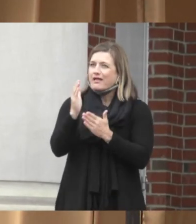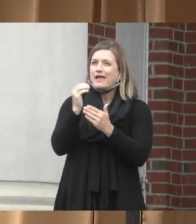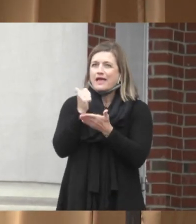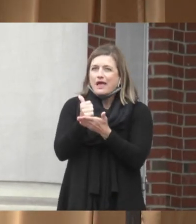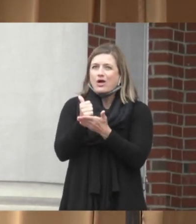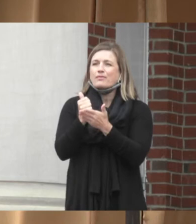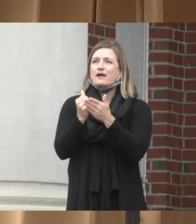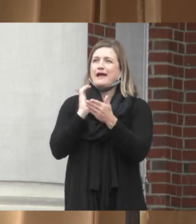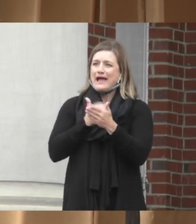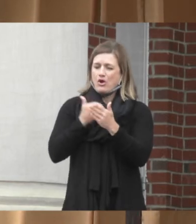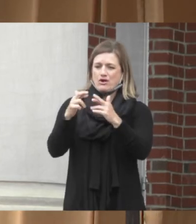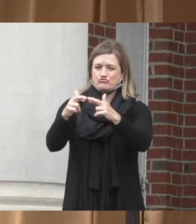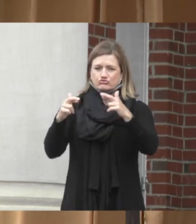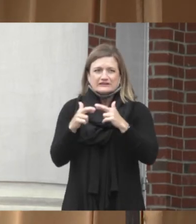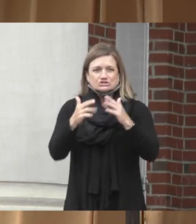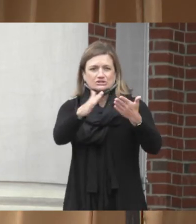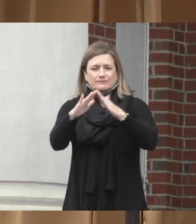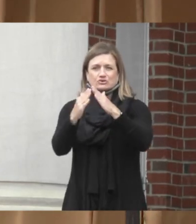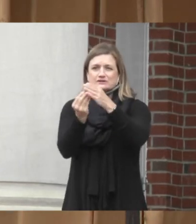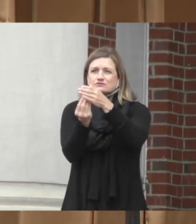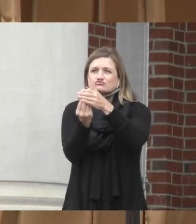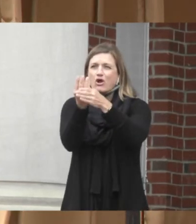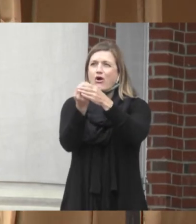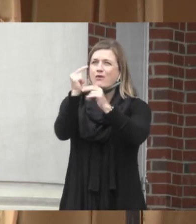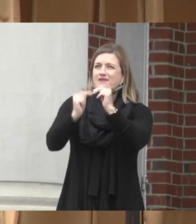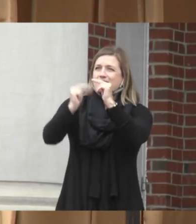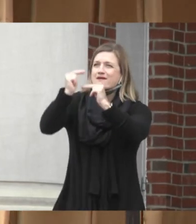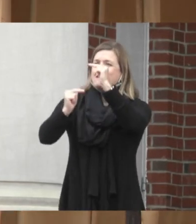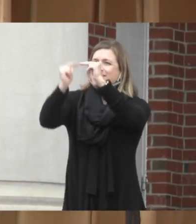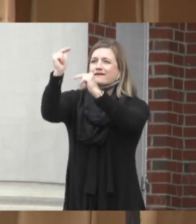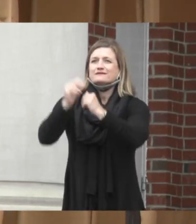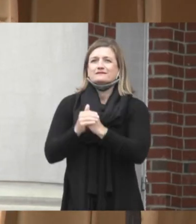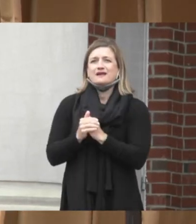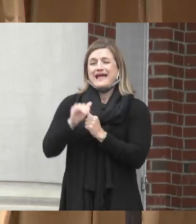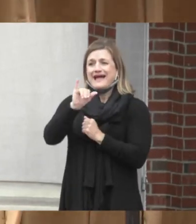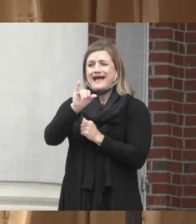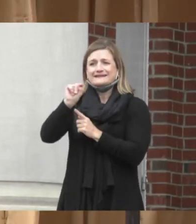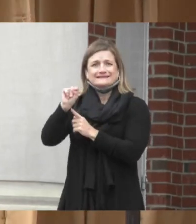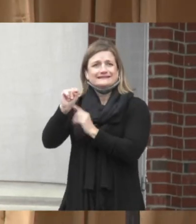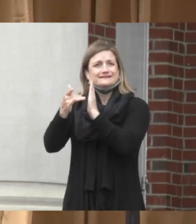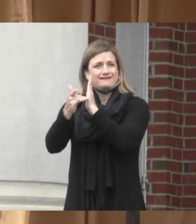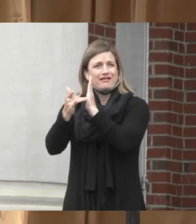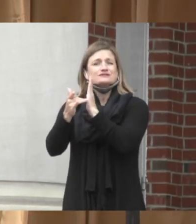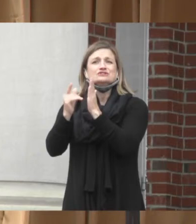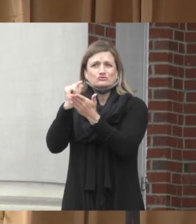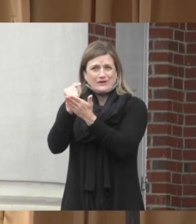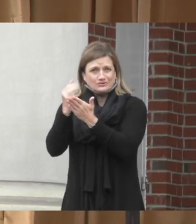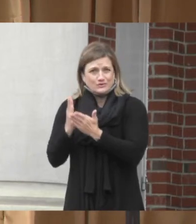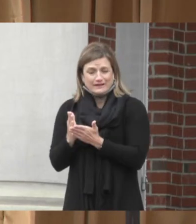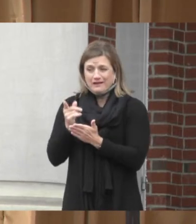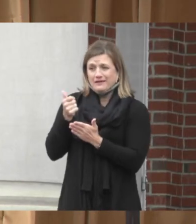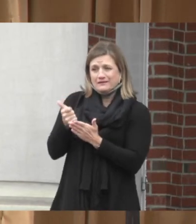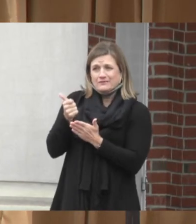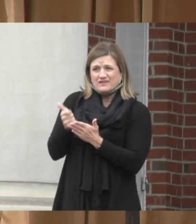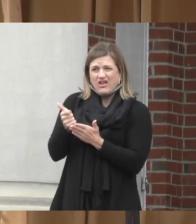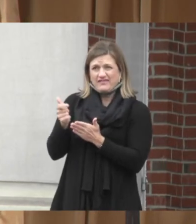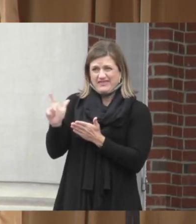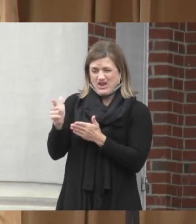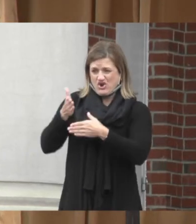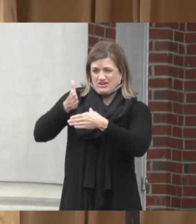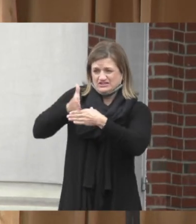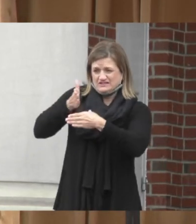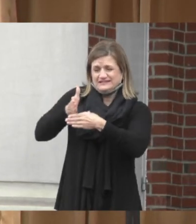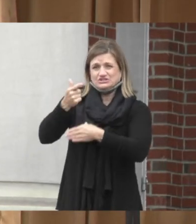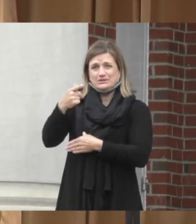development of our region. We have 80 information technology graduates who themselves achieved a GPA